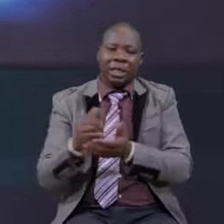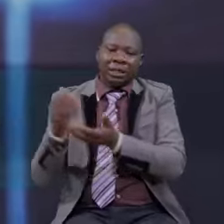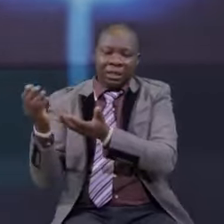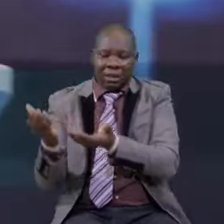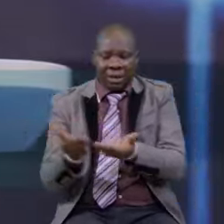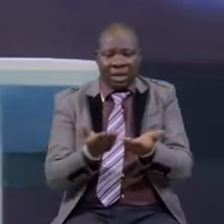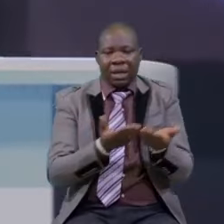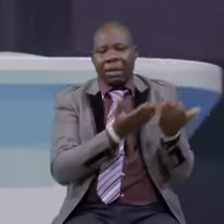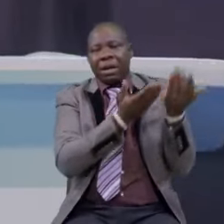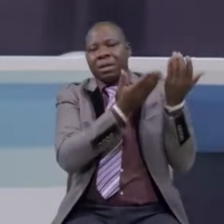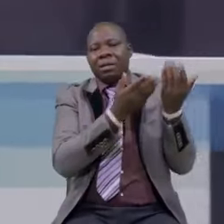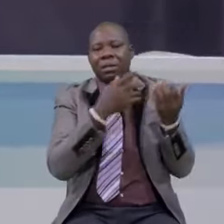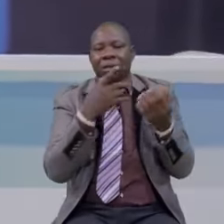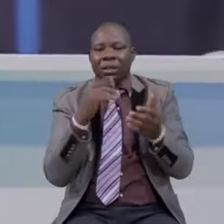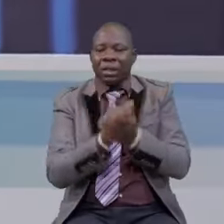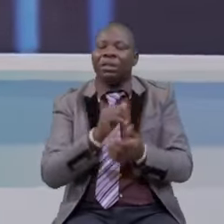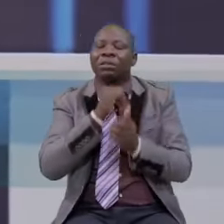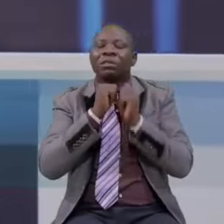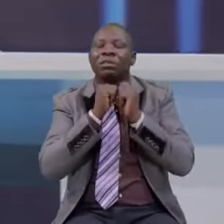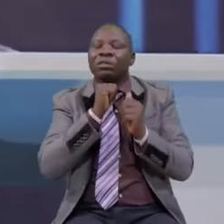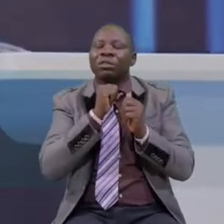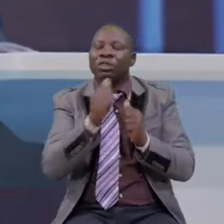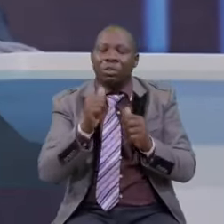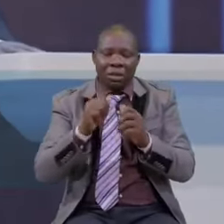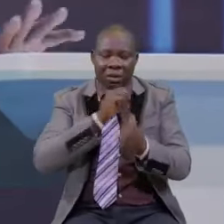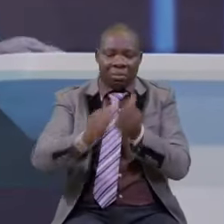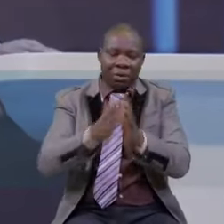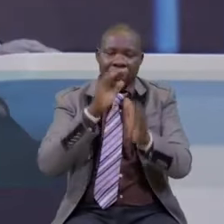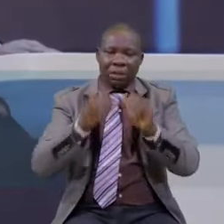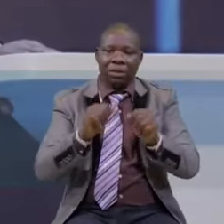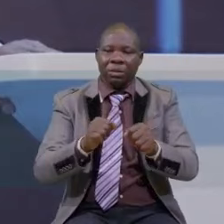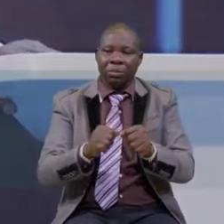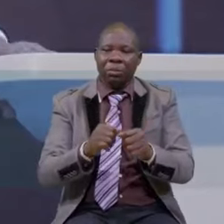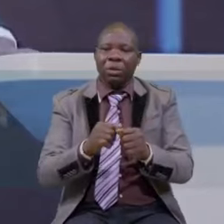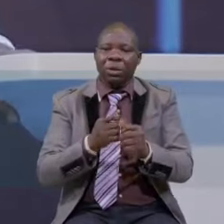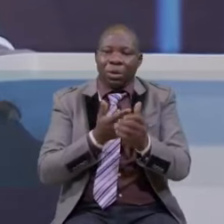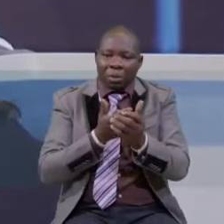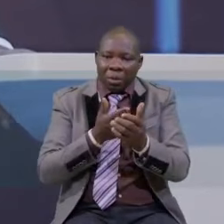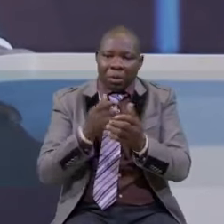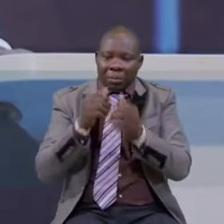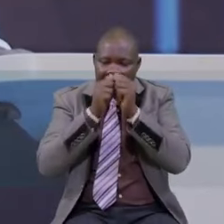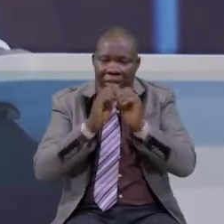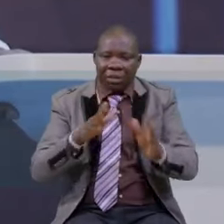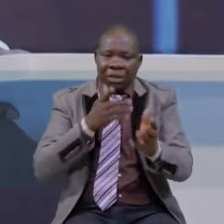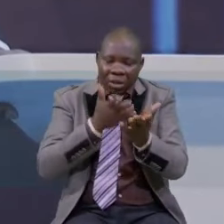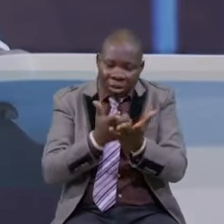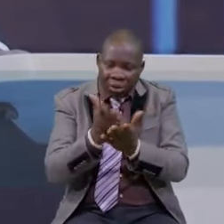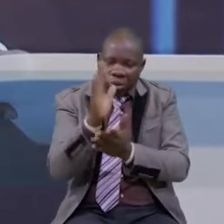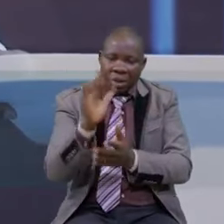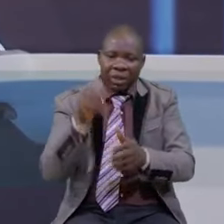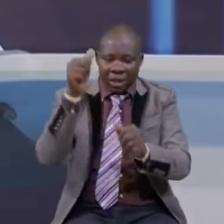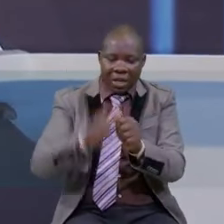that imperishable life loyally every day. And then number